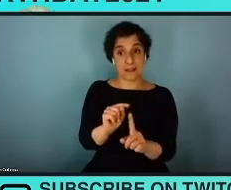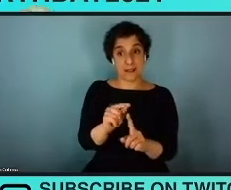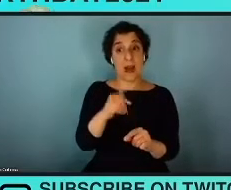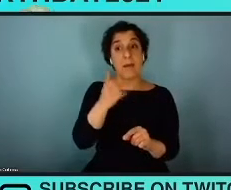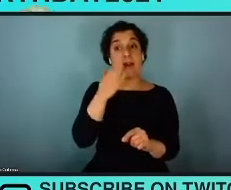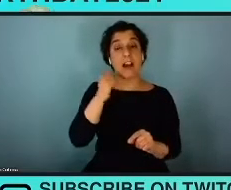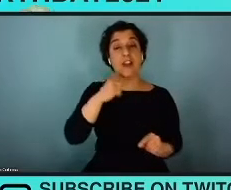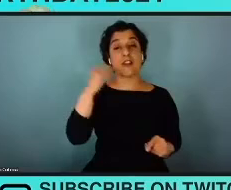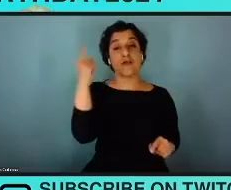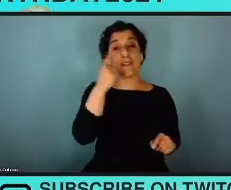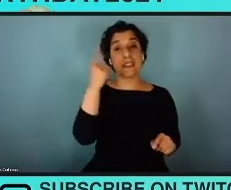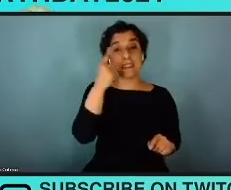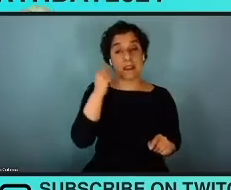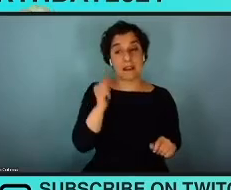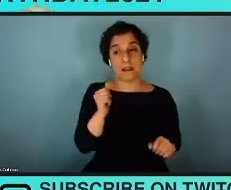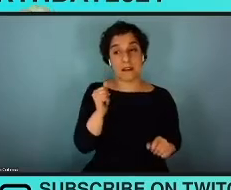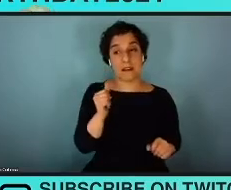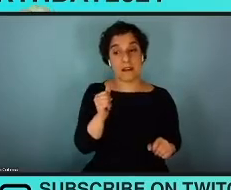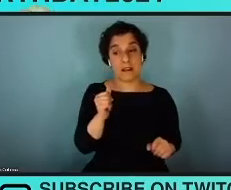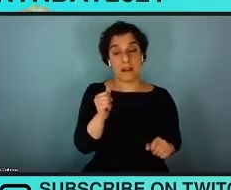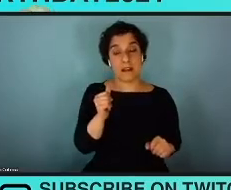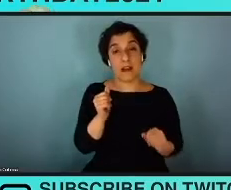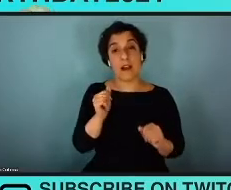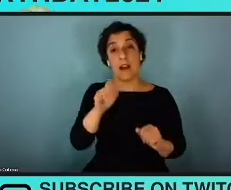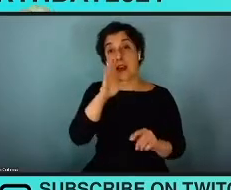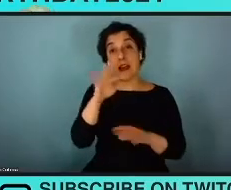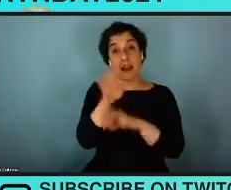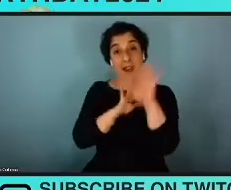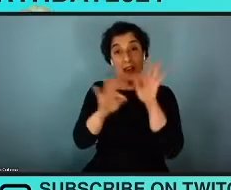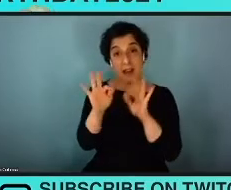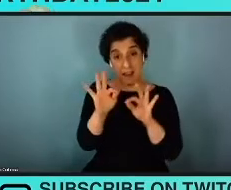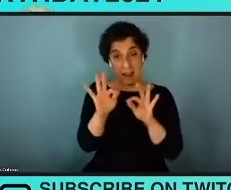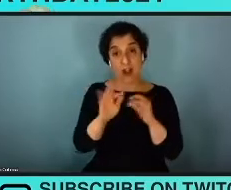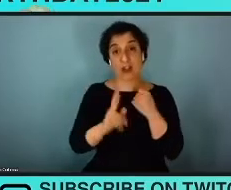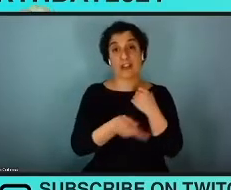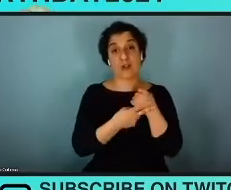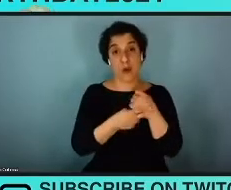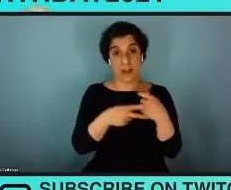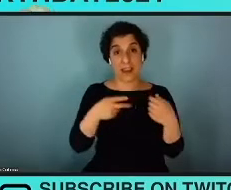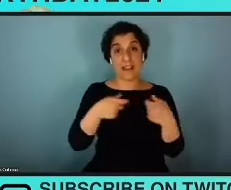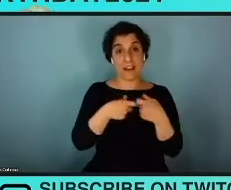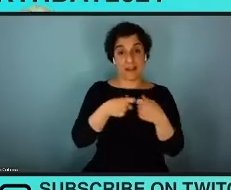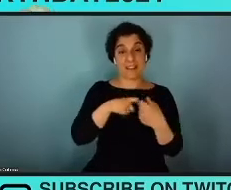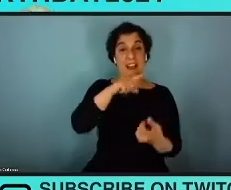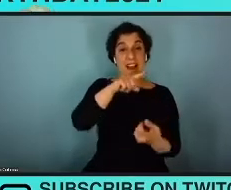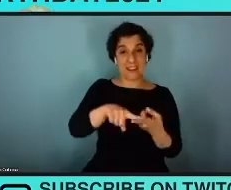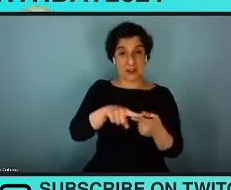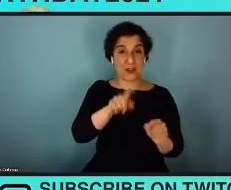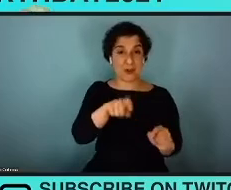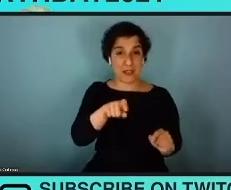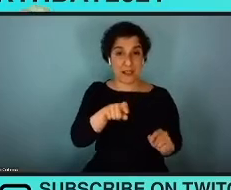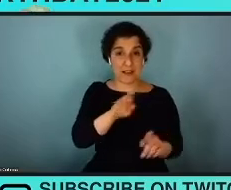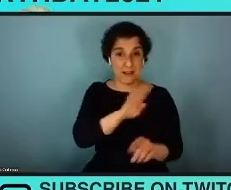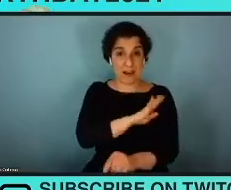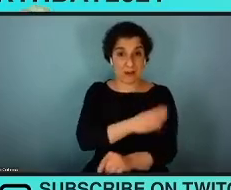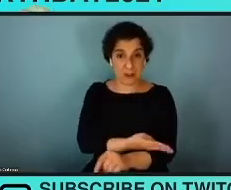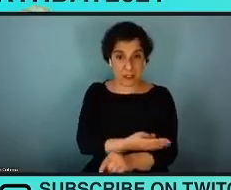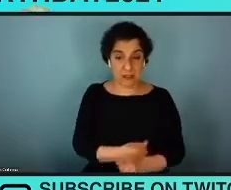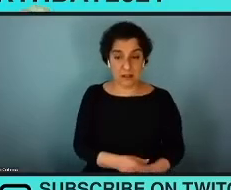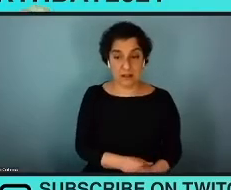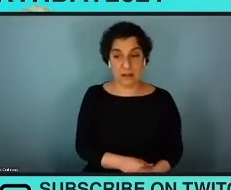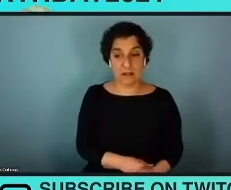because if you use electricity directly, you could source this electricity from clean energy, like solar cells